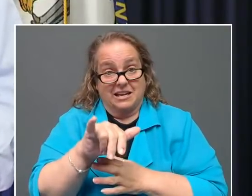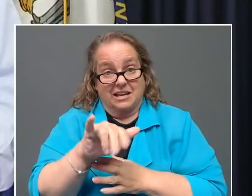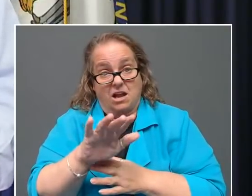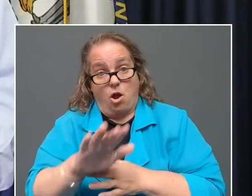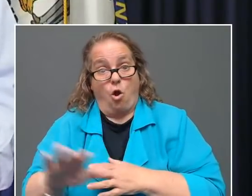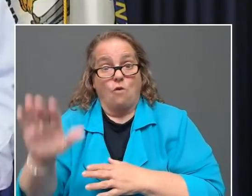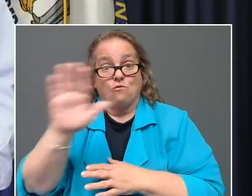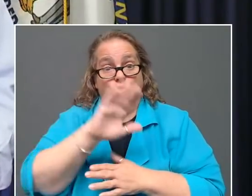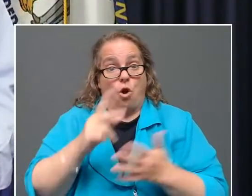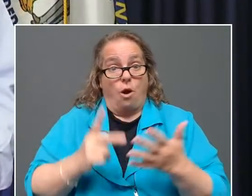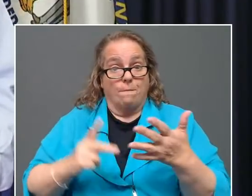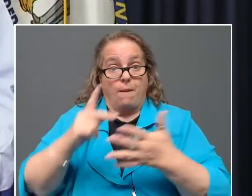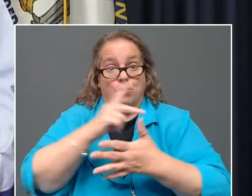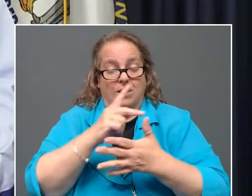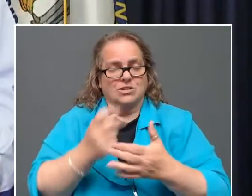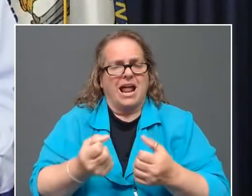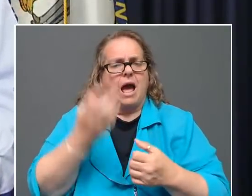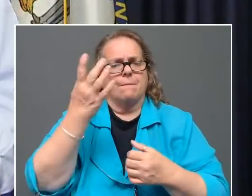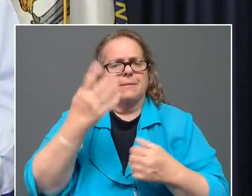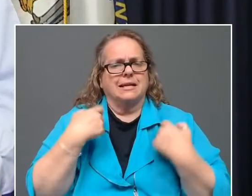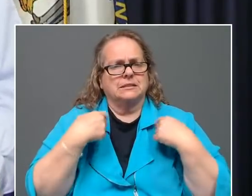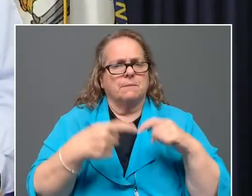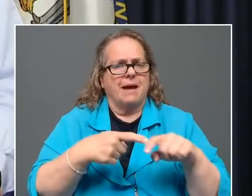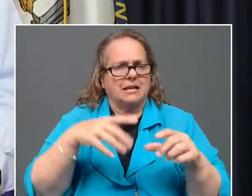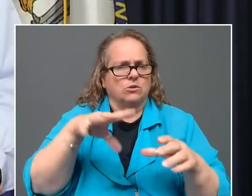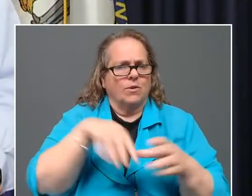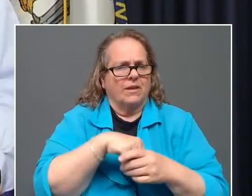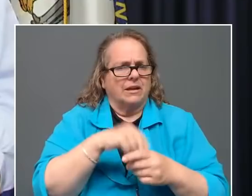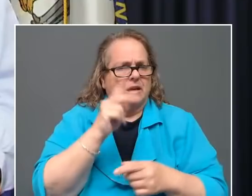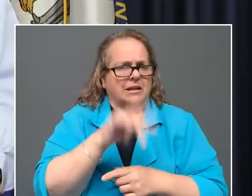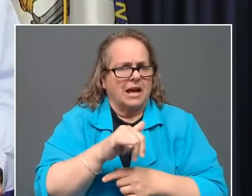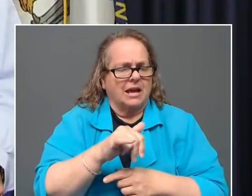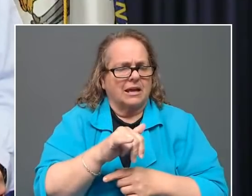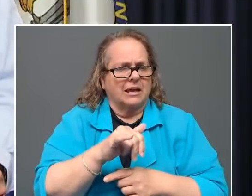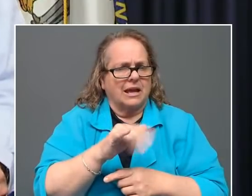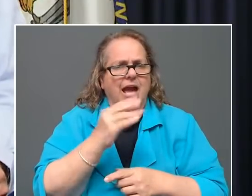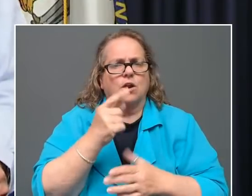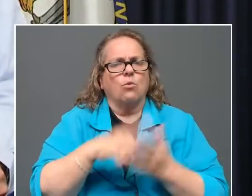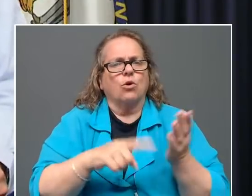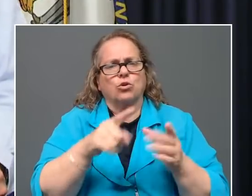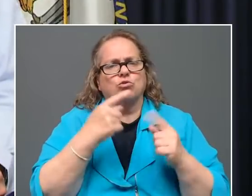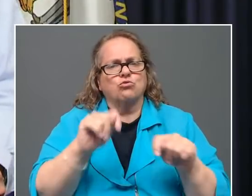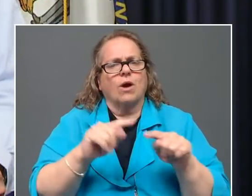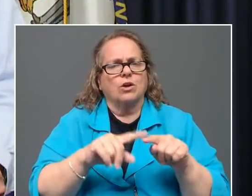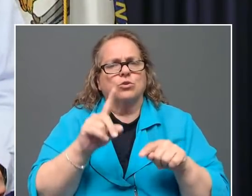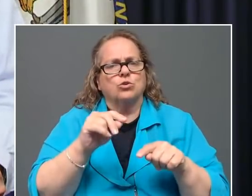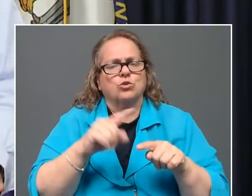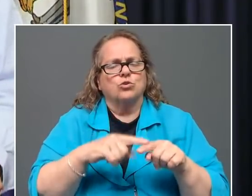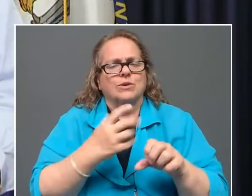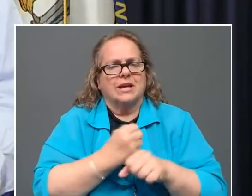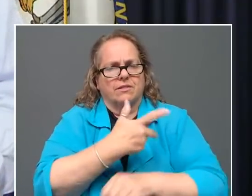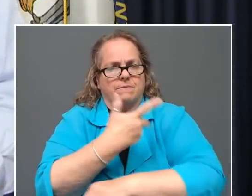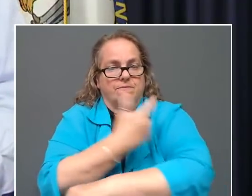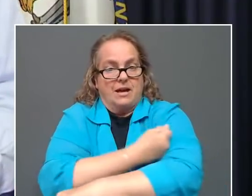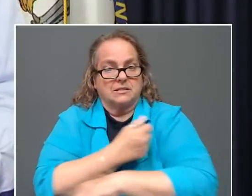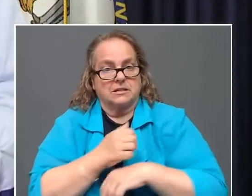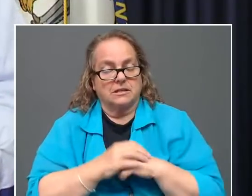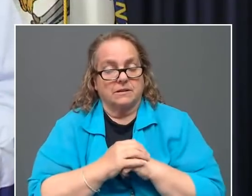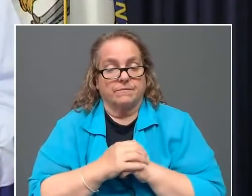efforts to get them vaccinated as well? Dave, will you give me the population numbers?